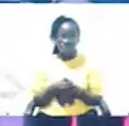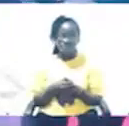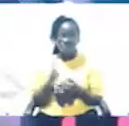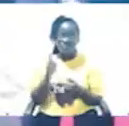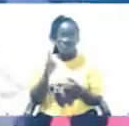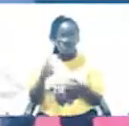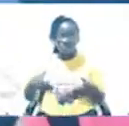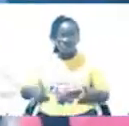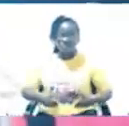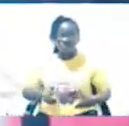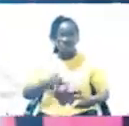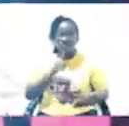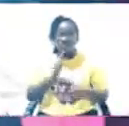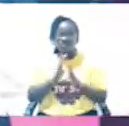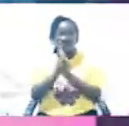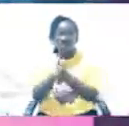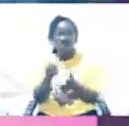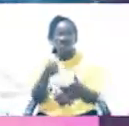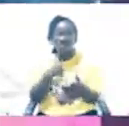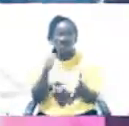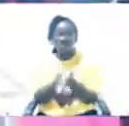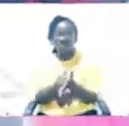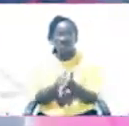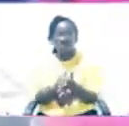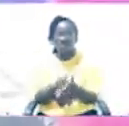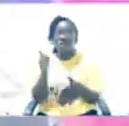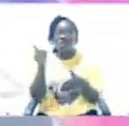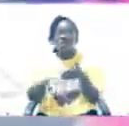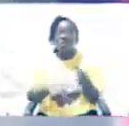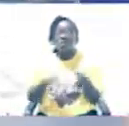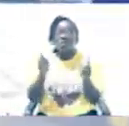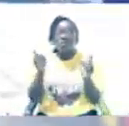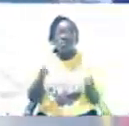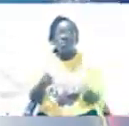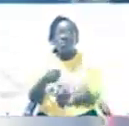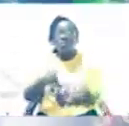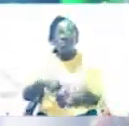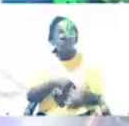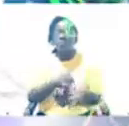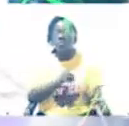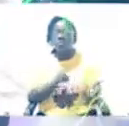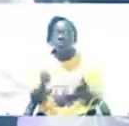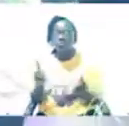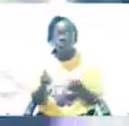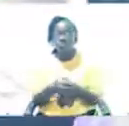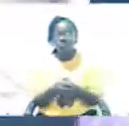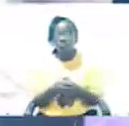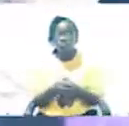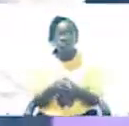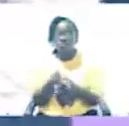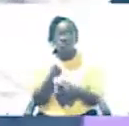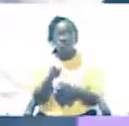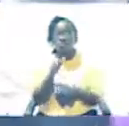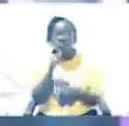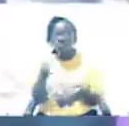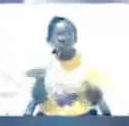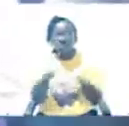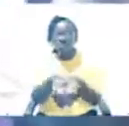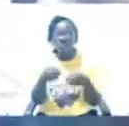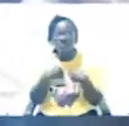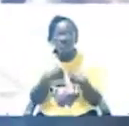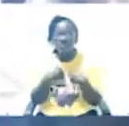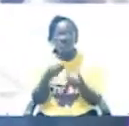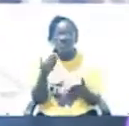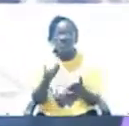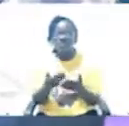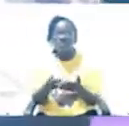do. You even don't have the money to pay. The requirement is simple. See, you see that stone that is